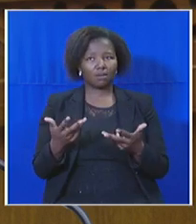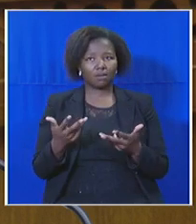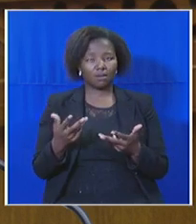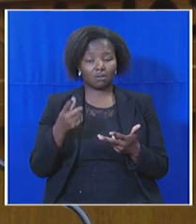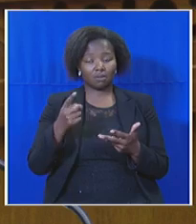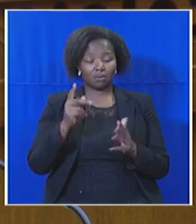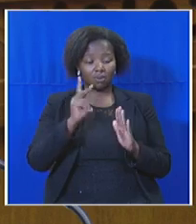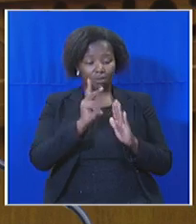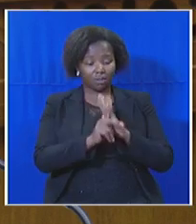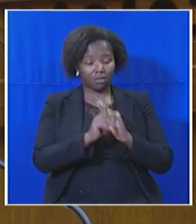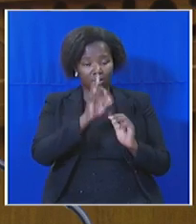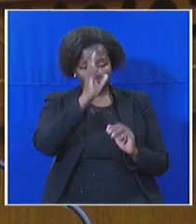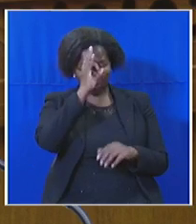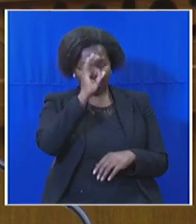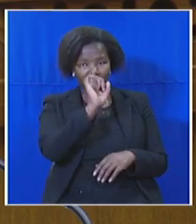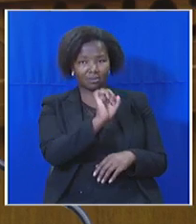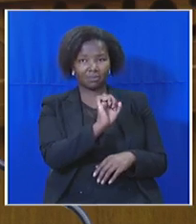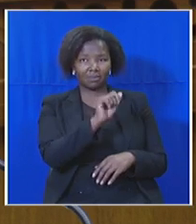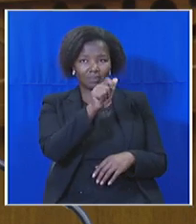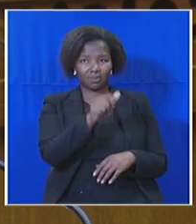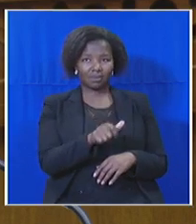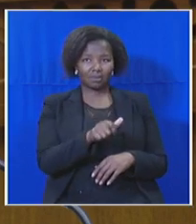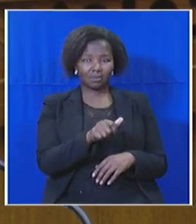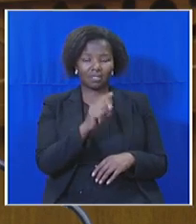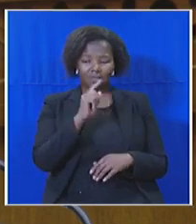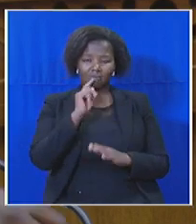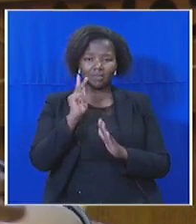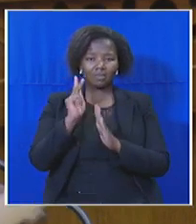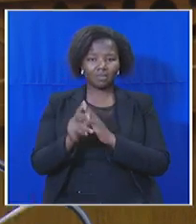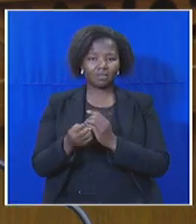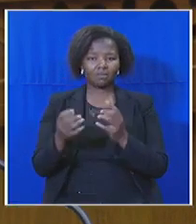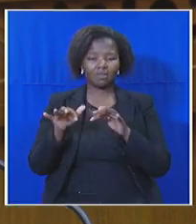ipoisa, ubulala isizwe. Thank you very much, Madam Speaker.